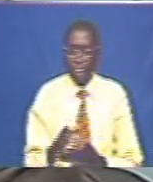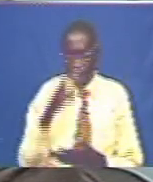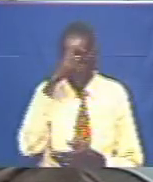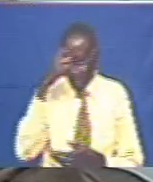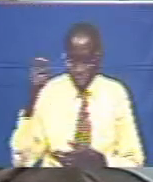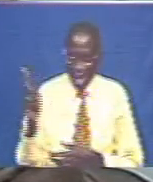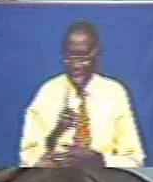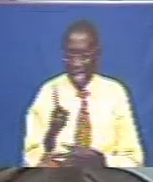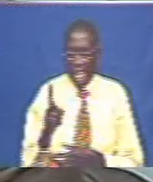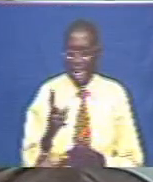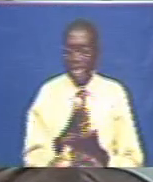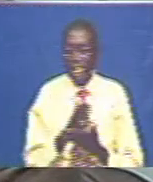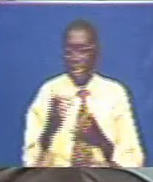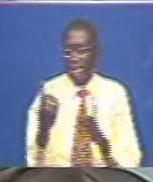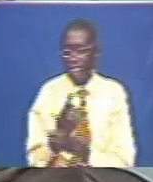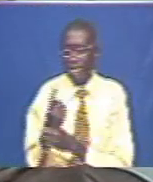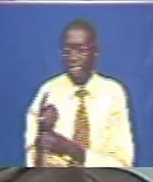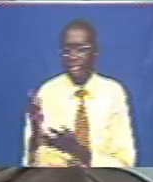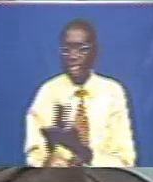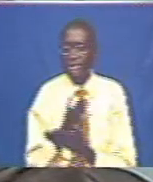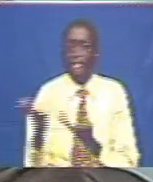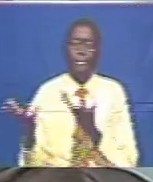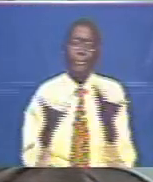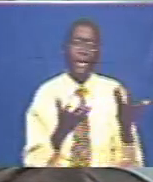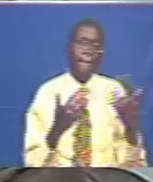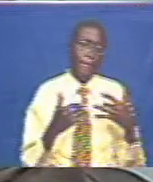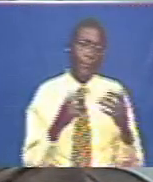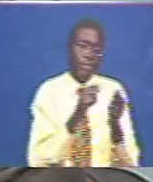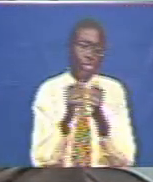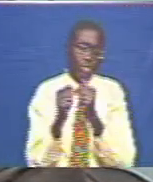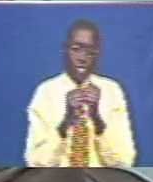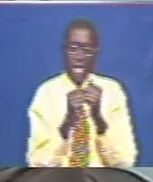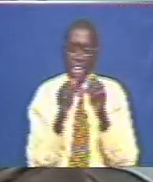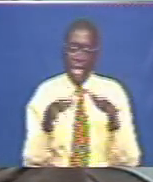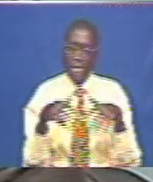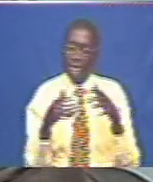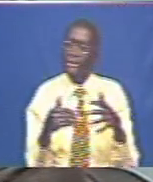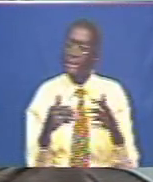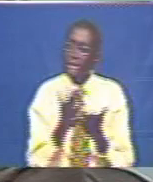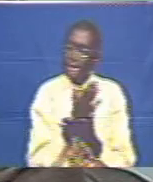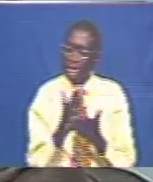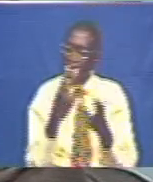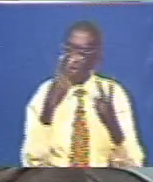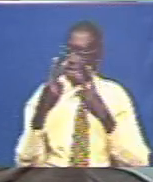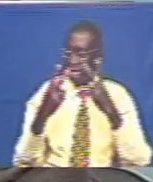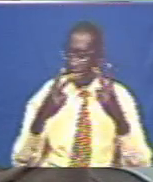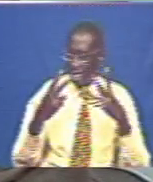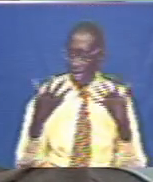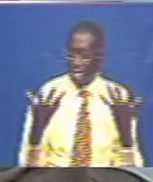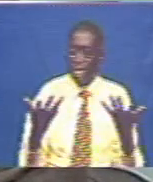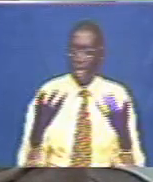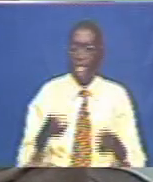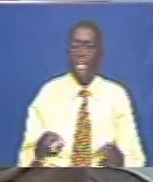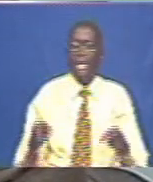sector, in various sectors, we bring people together, if it's in the agricultural sector, to see how they can add